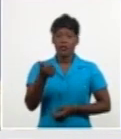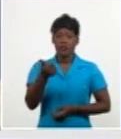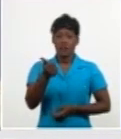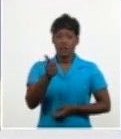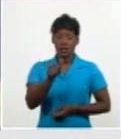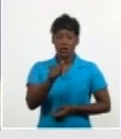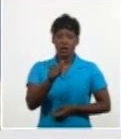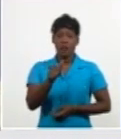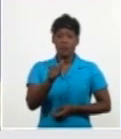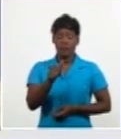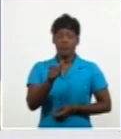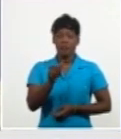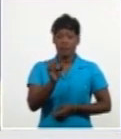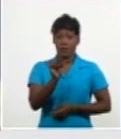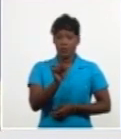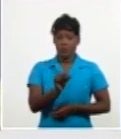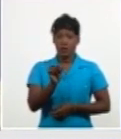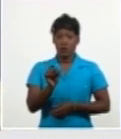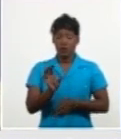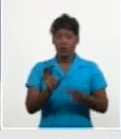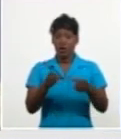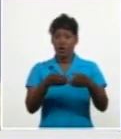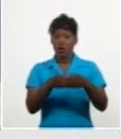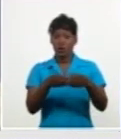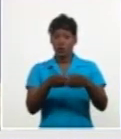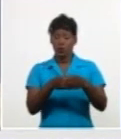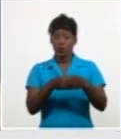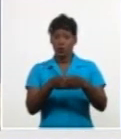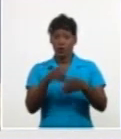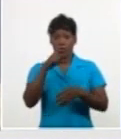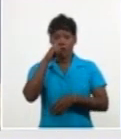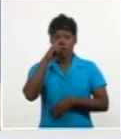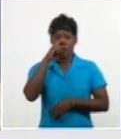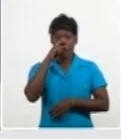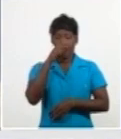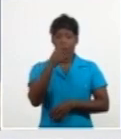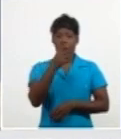are from the 20 to 39 years of age group,